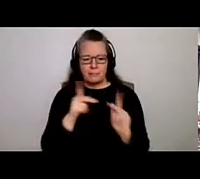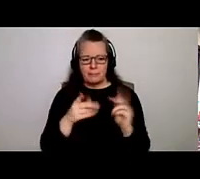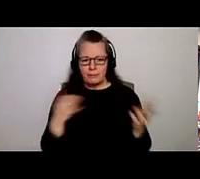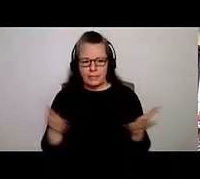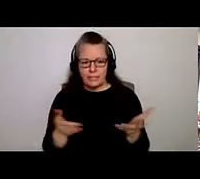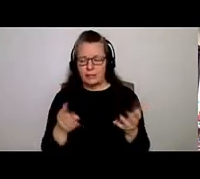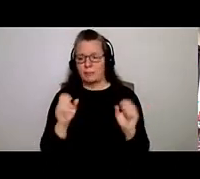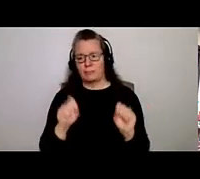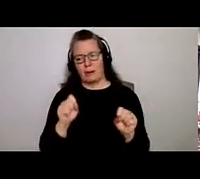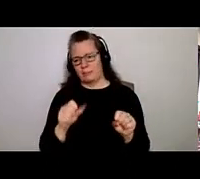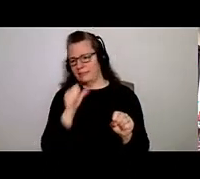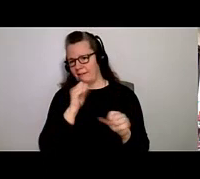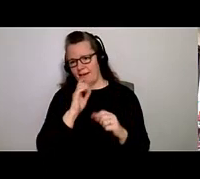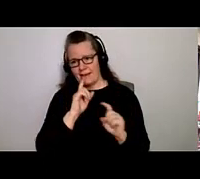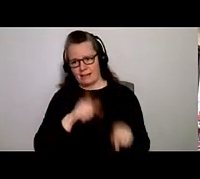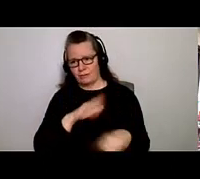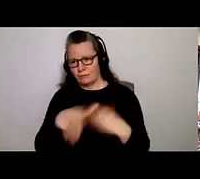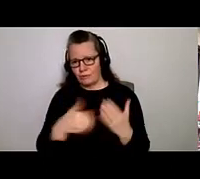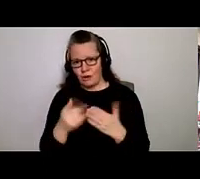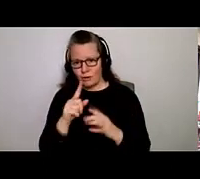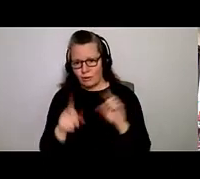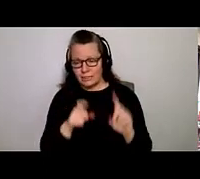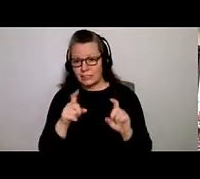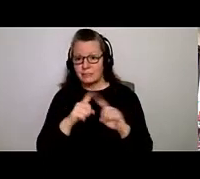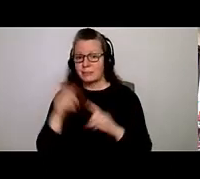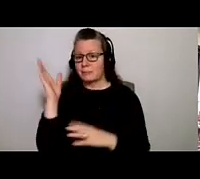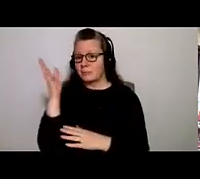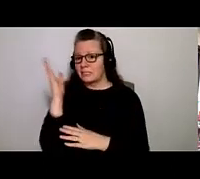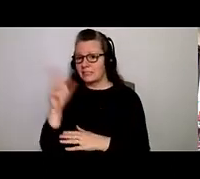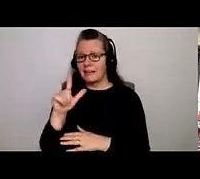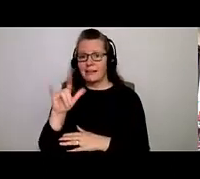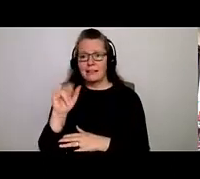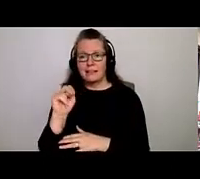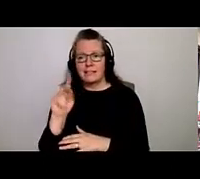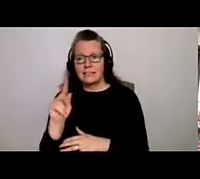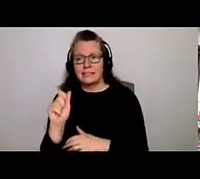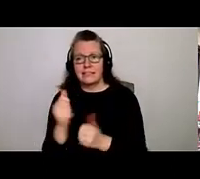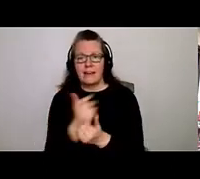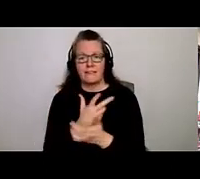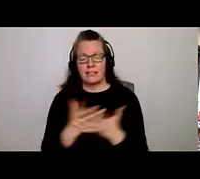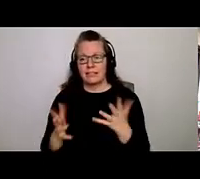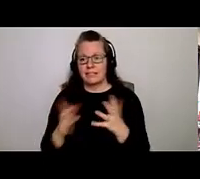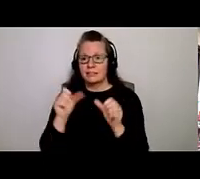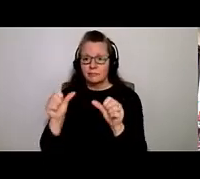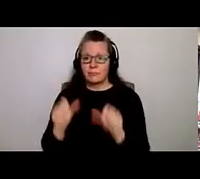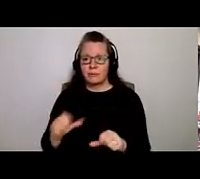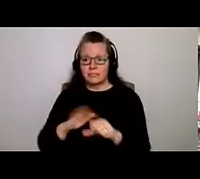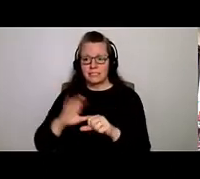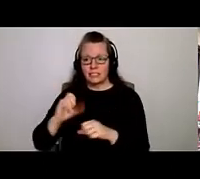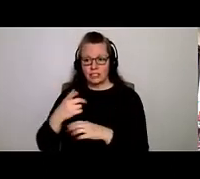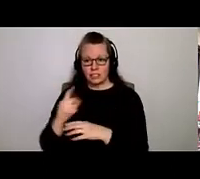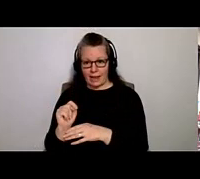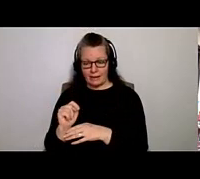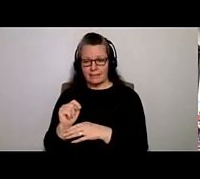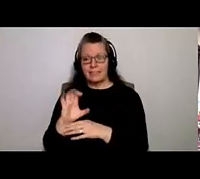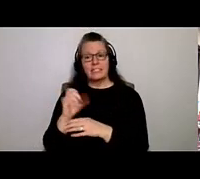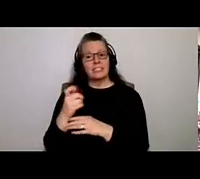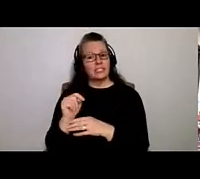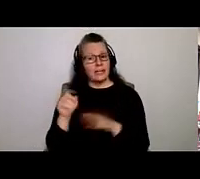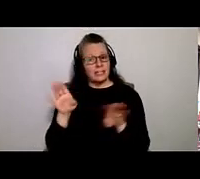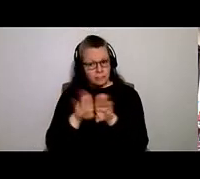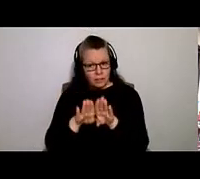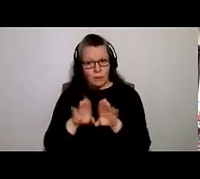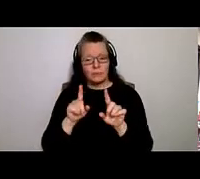presented. The presentations, links, and other materials are posted in the chat. Otherwise, the chat is closed. It's closed so that